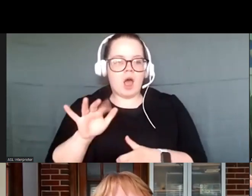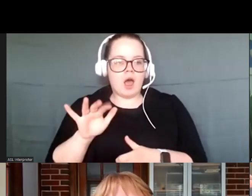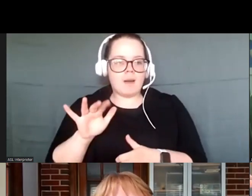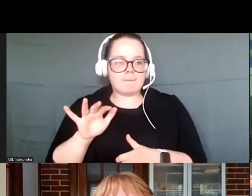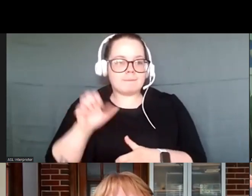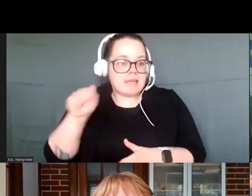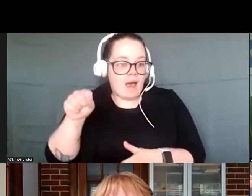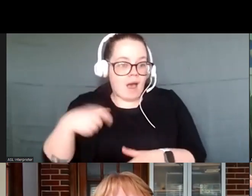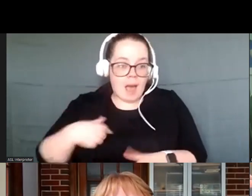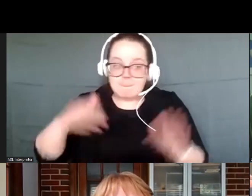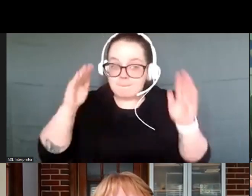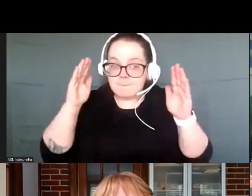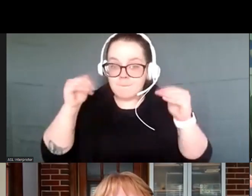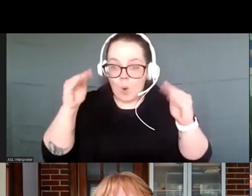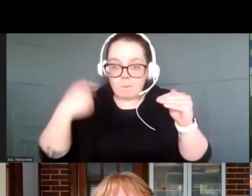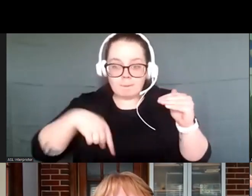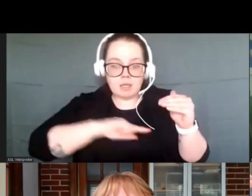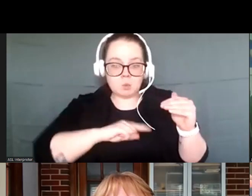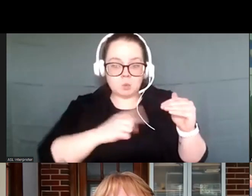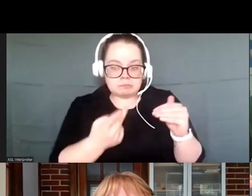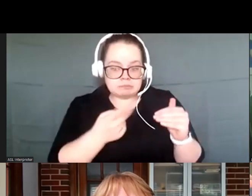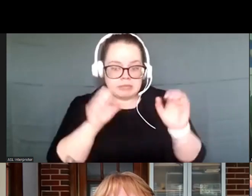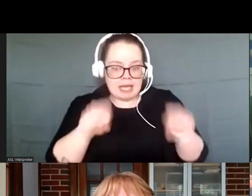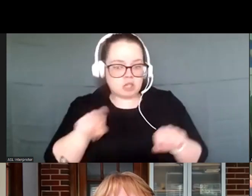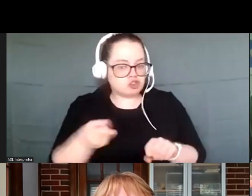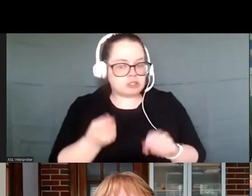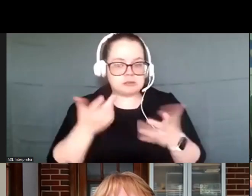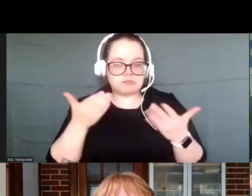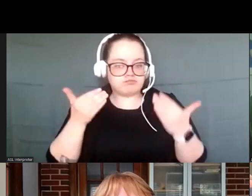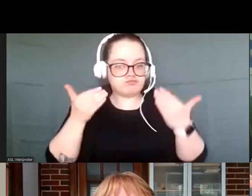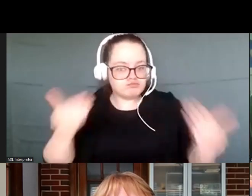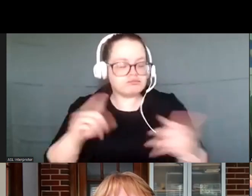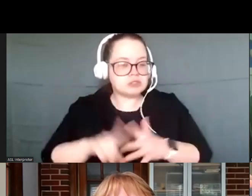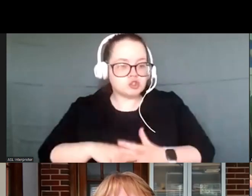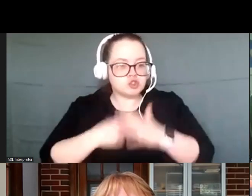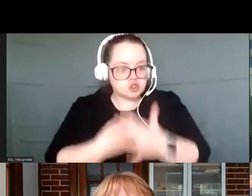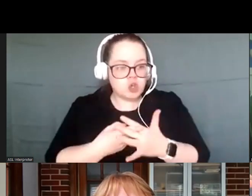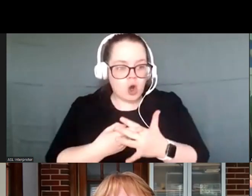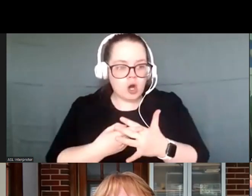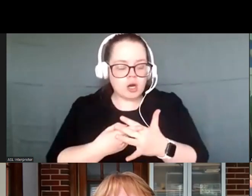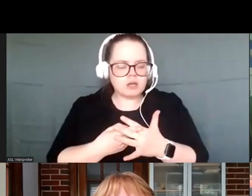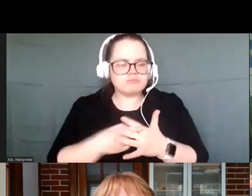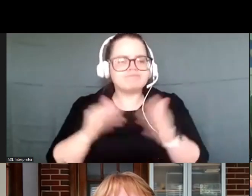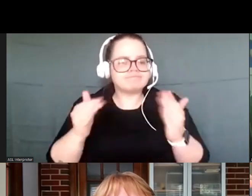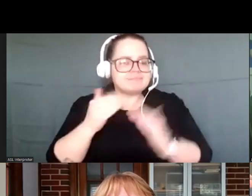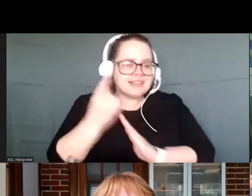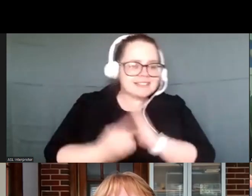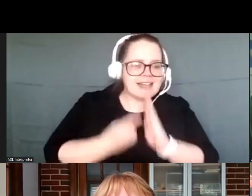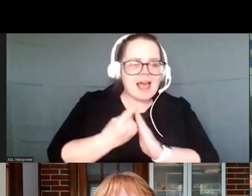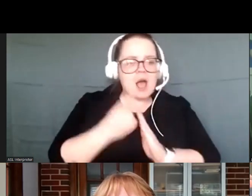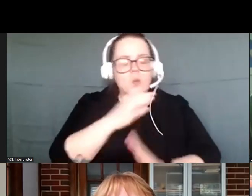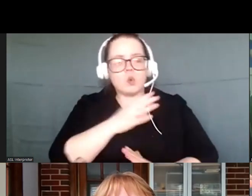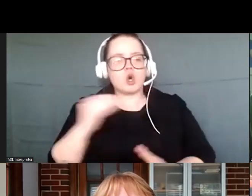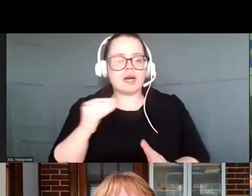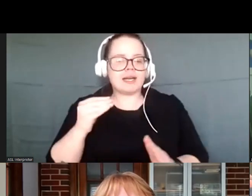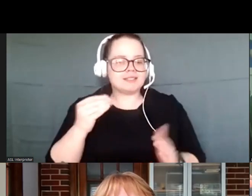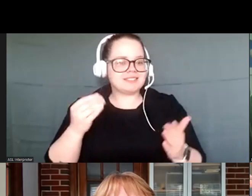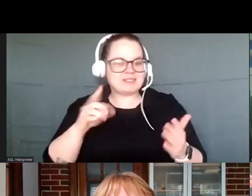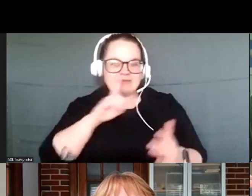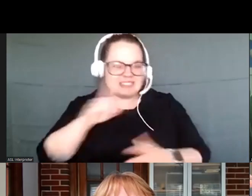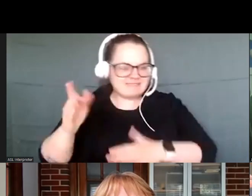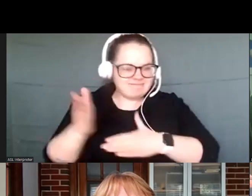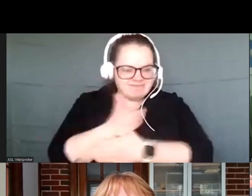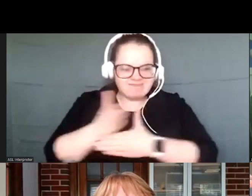Yeah, I'm hoping that we can just dive into it in the next hour and share with you as much as we